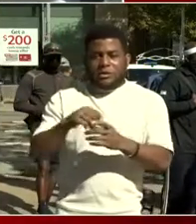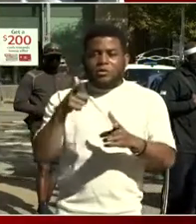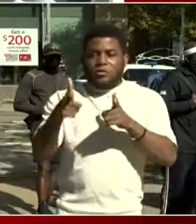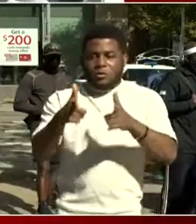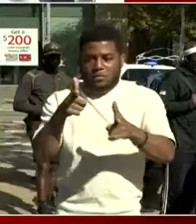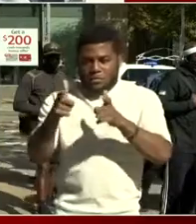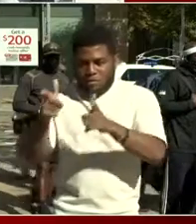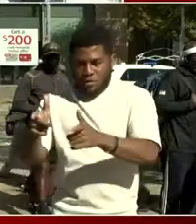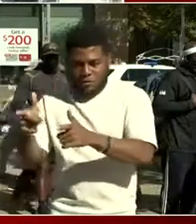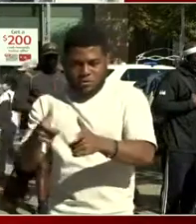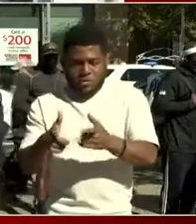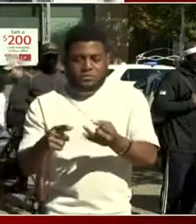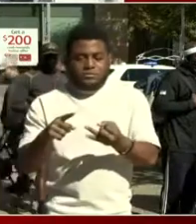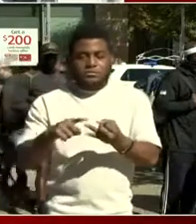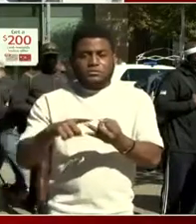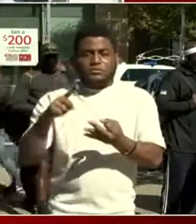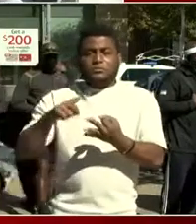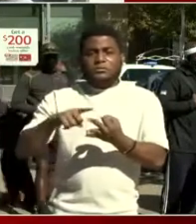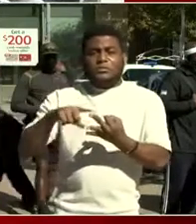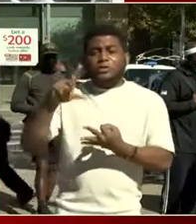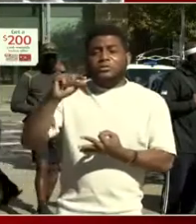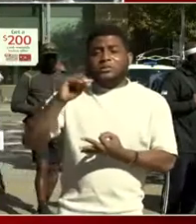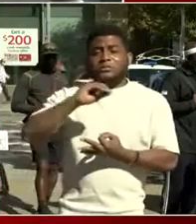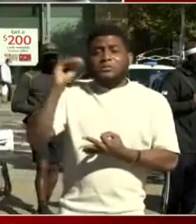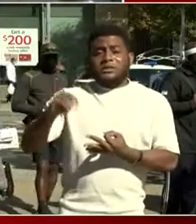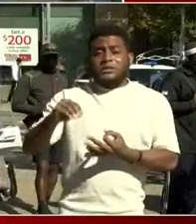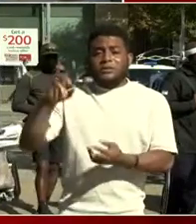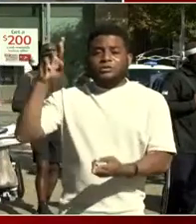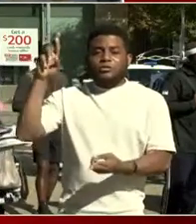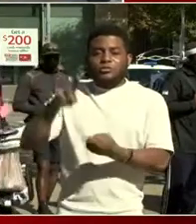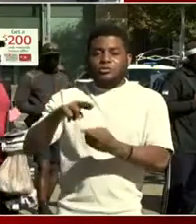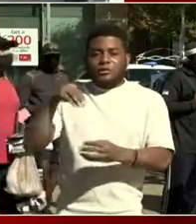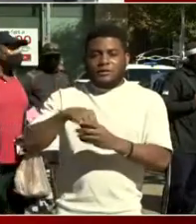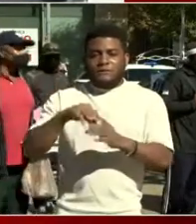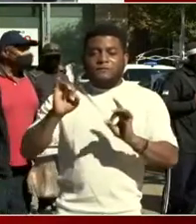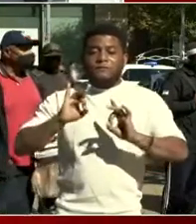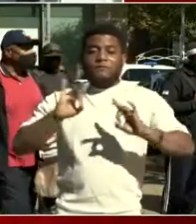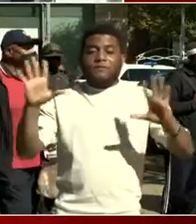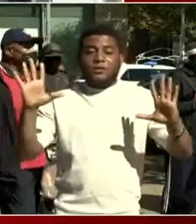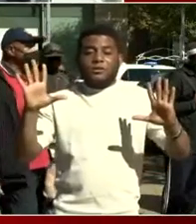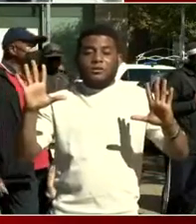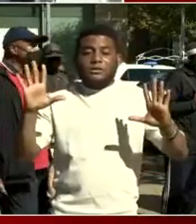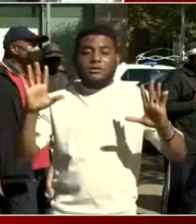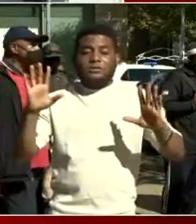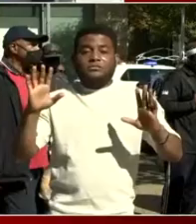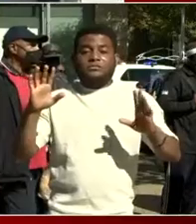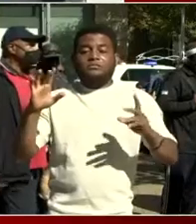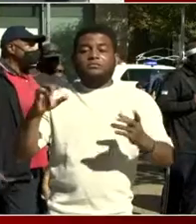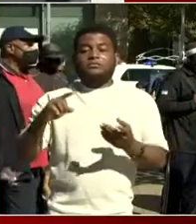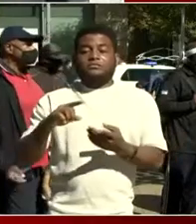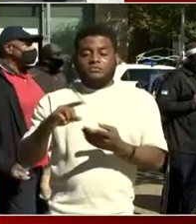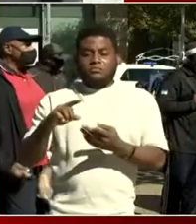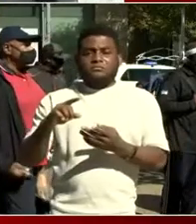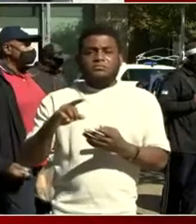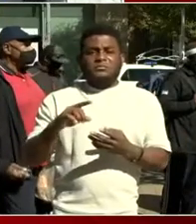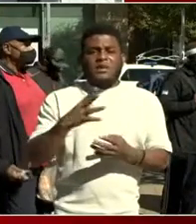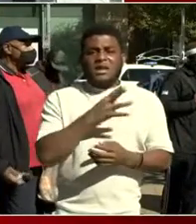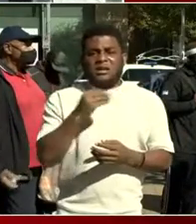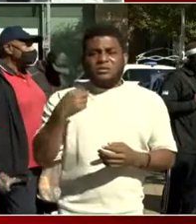a 20% decrease in violent crime, and a 12% decrease in overall